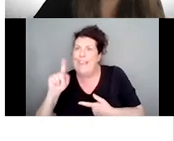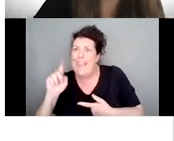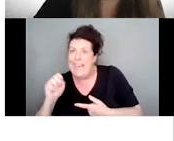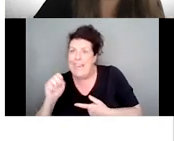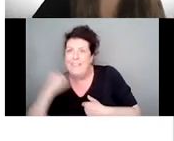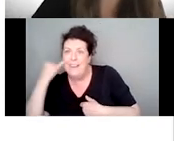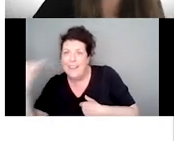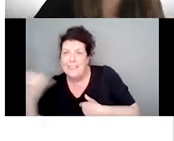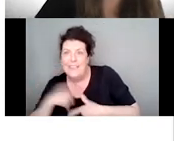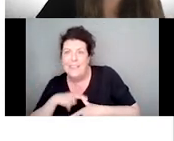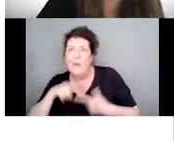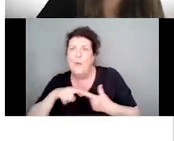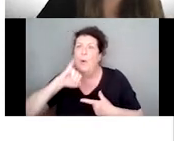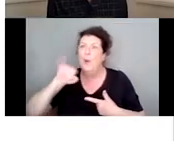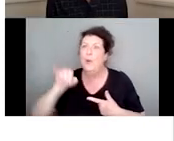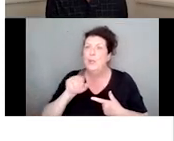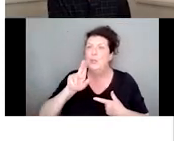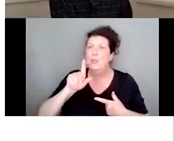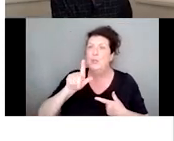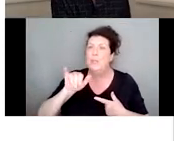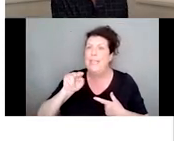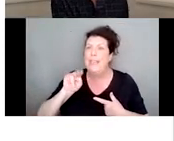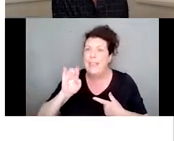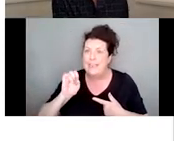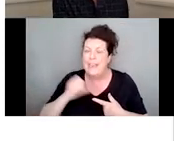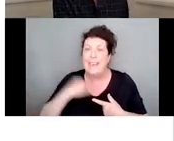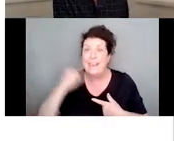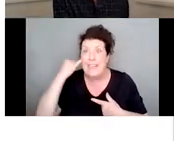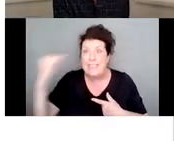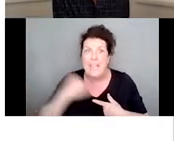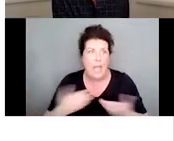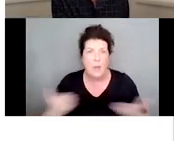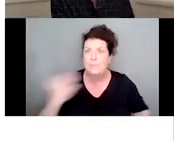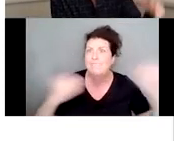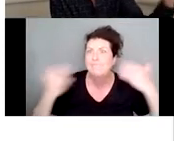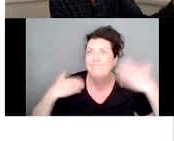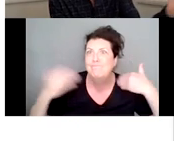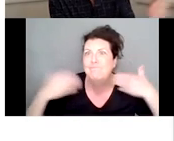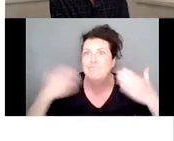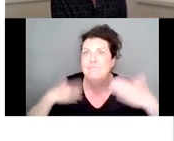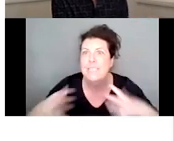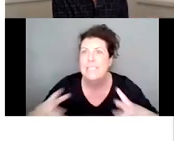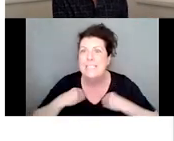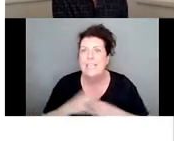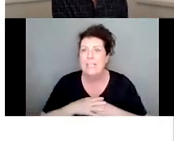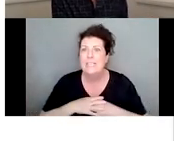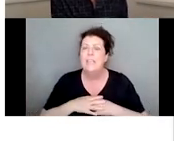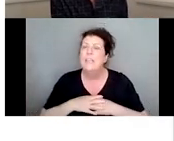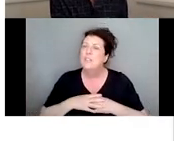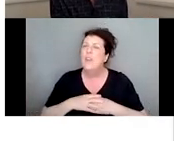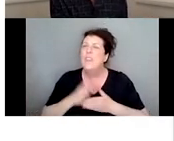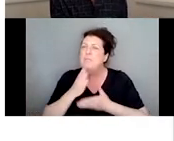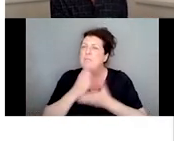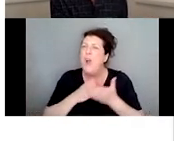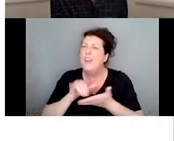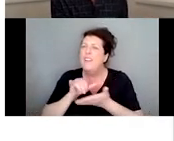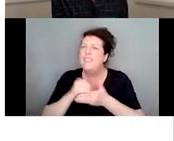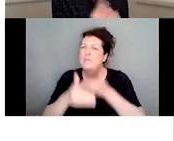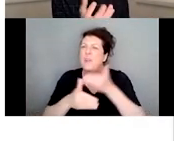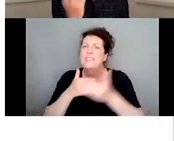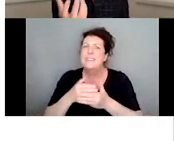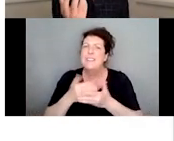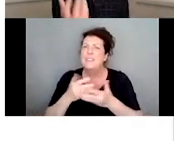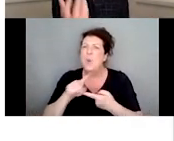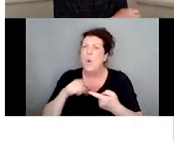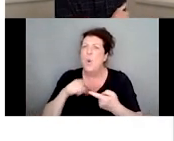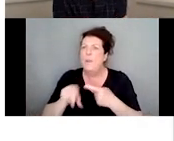always would, I would take it because I knew it was a better idea. And so I think a part of it is just knowing when you're wrong or know when someone has a better idea than you. But I